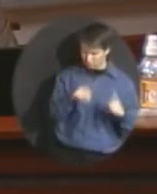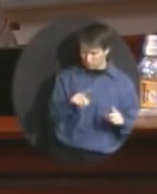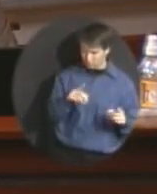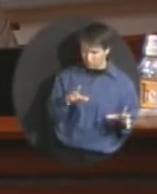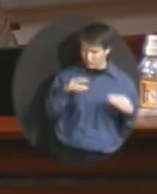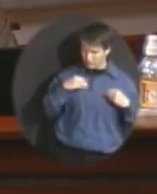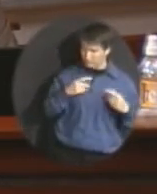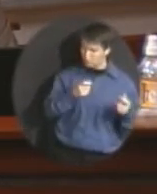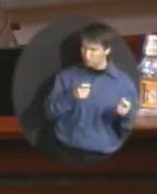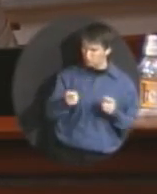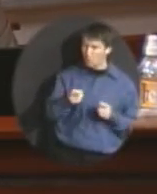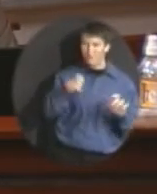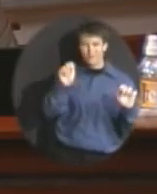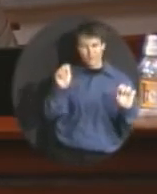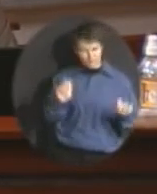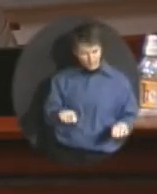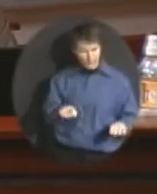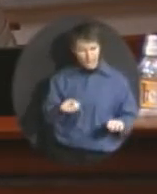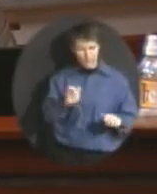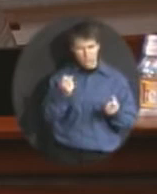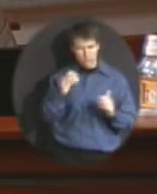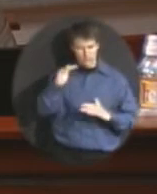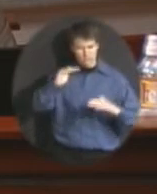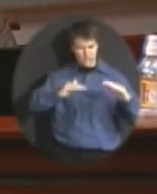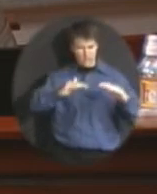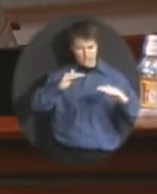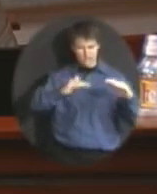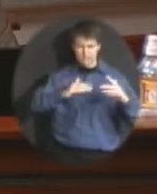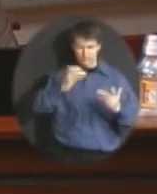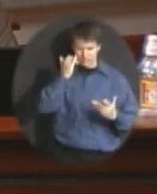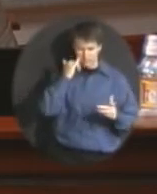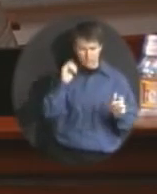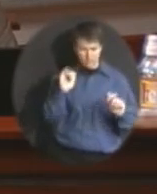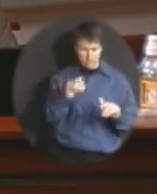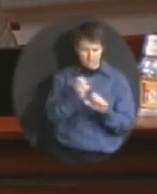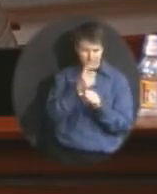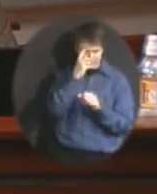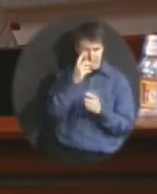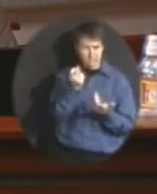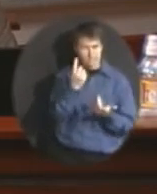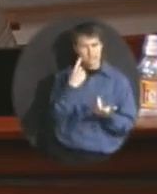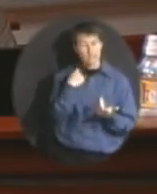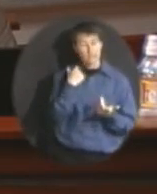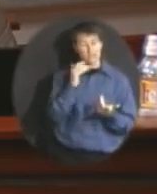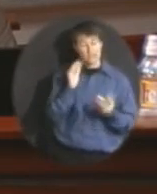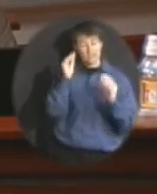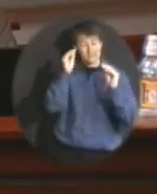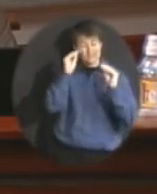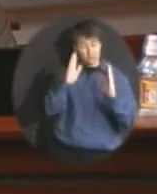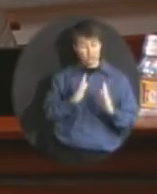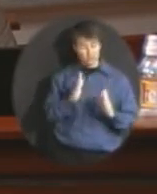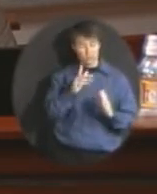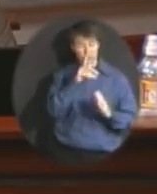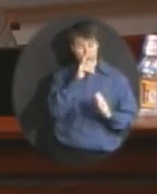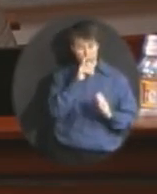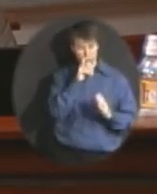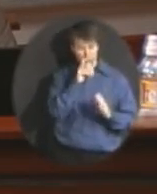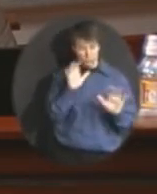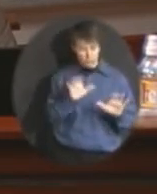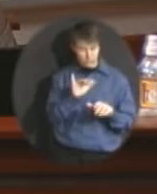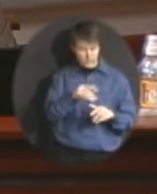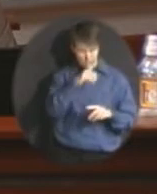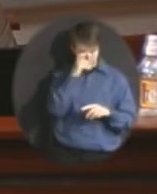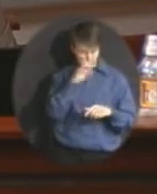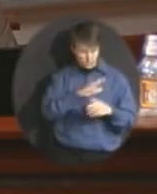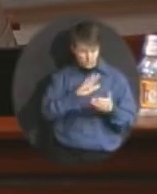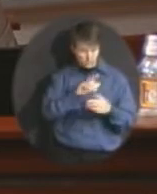that way. So there are some ways that we try to equalize that, if that makes sense. I will tell you, our teaching staff that do things like this in the summertime